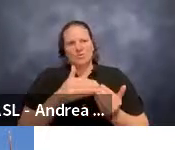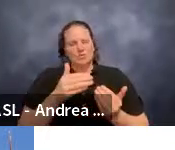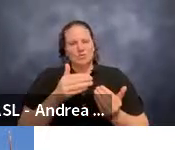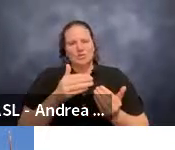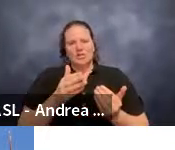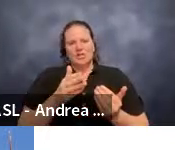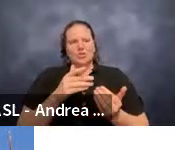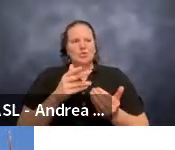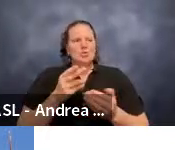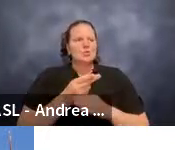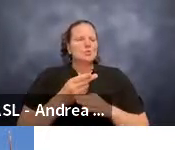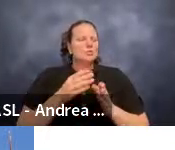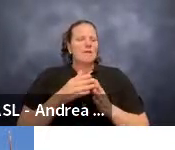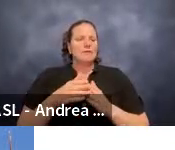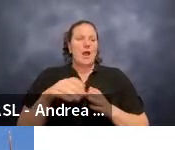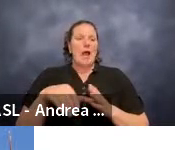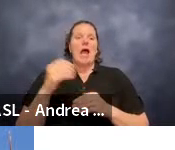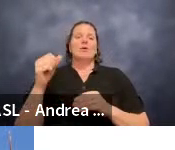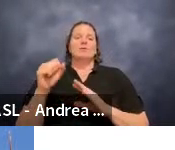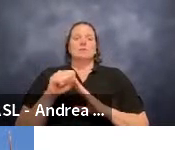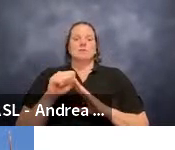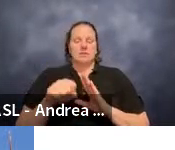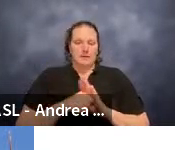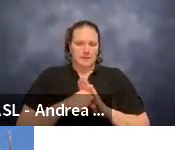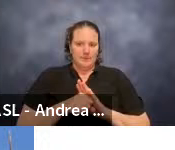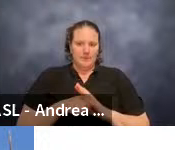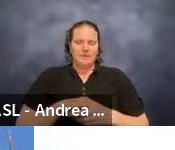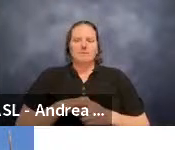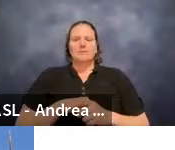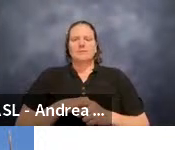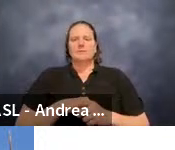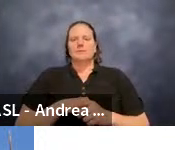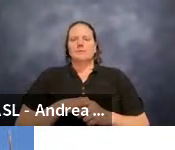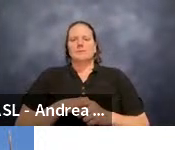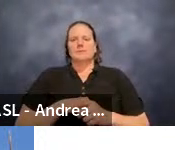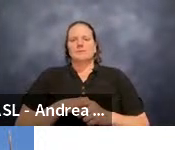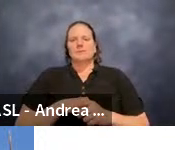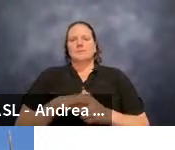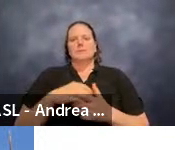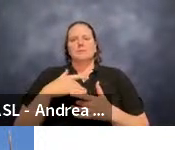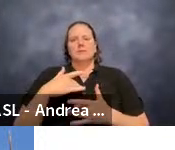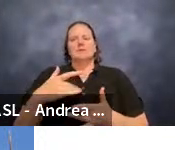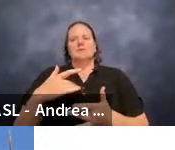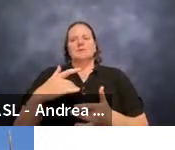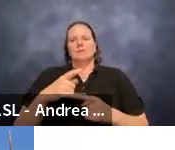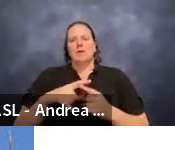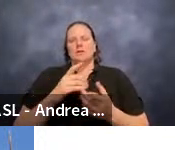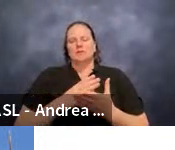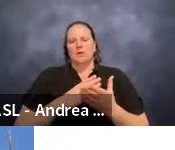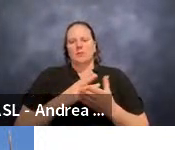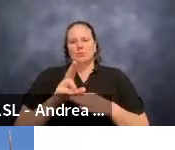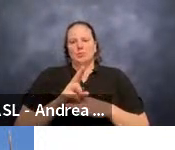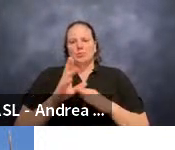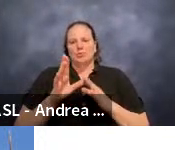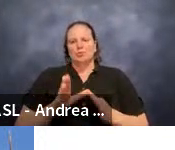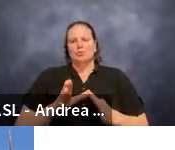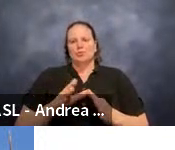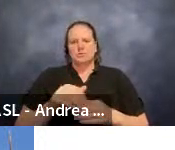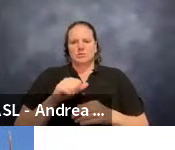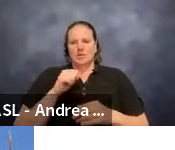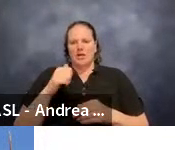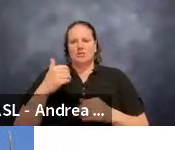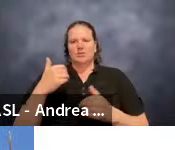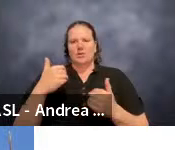or is from out of state. So oftentimes that is, although there's users that just choose not to have